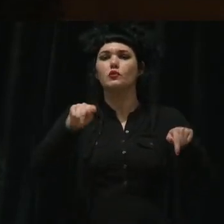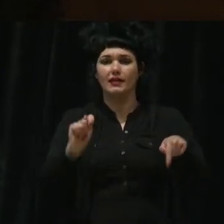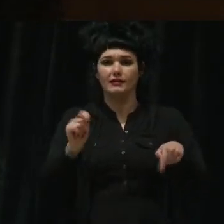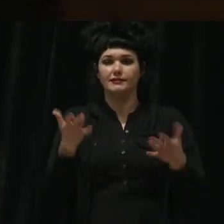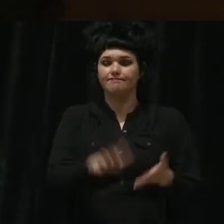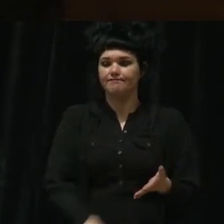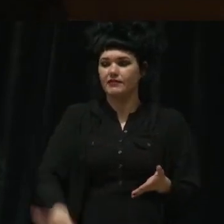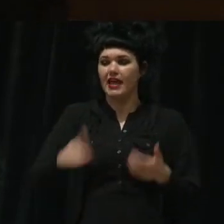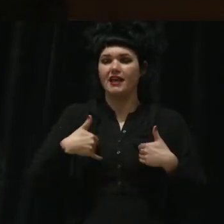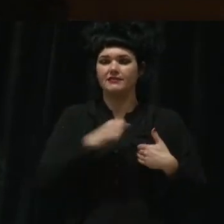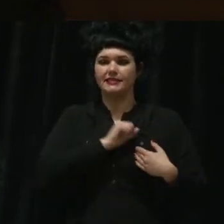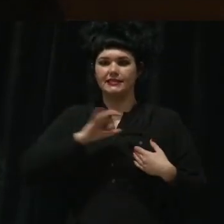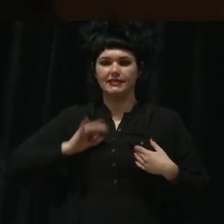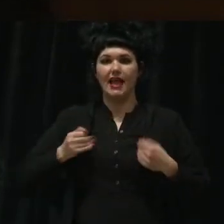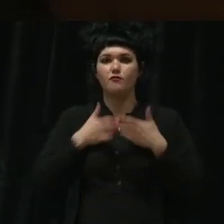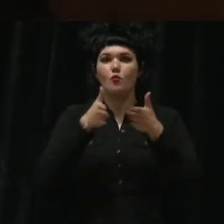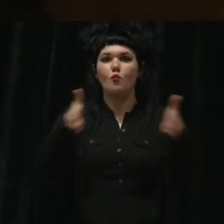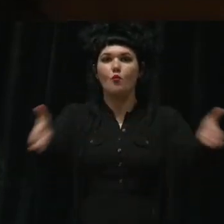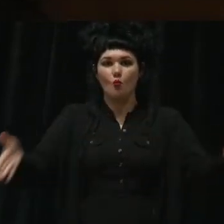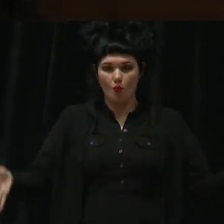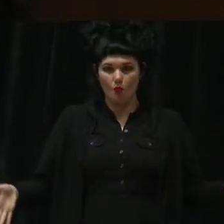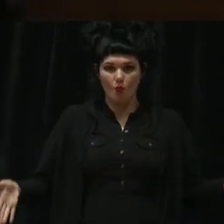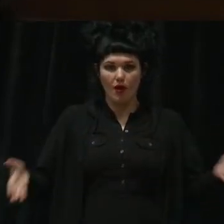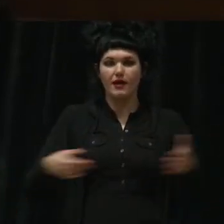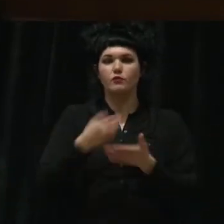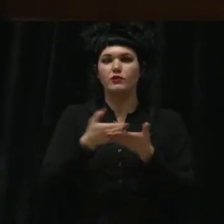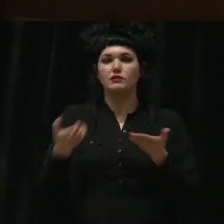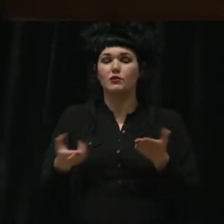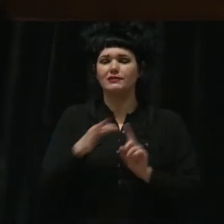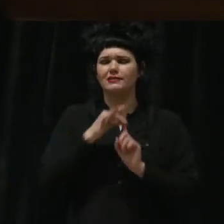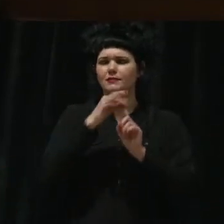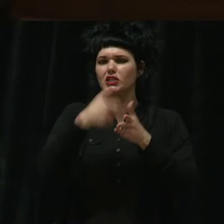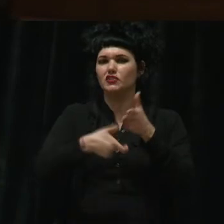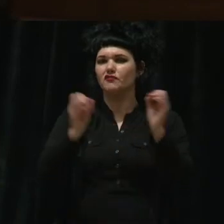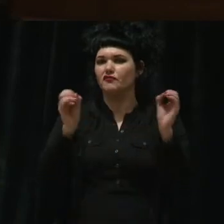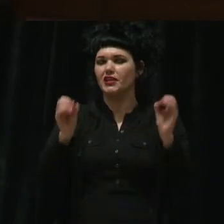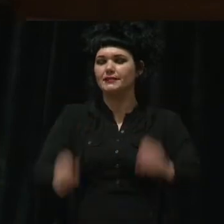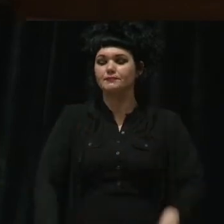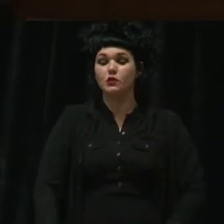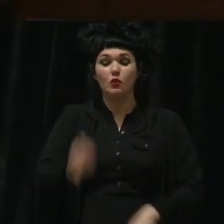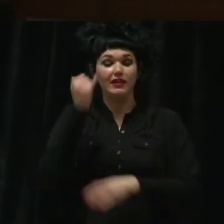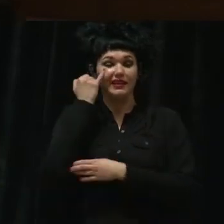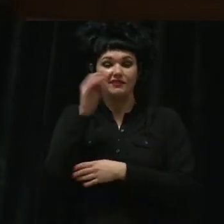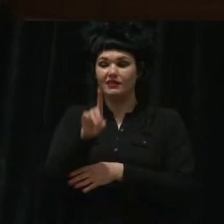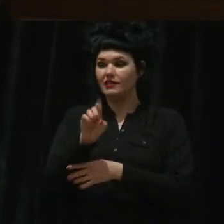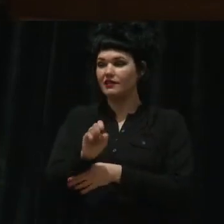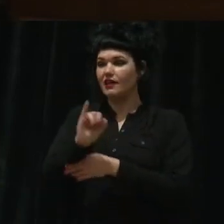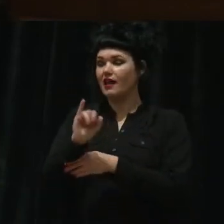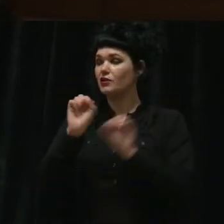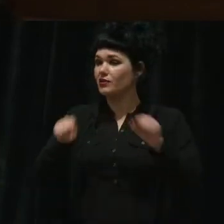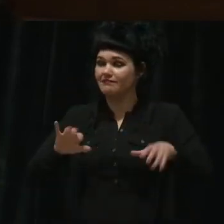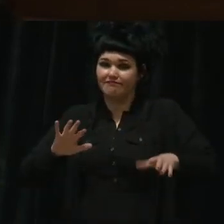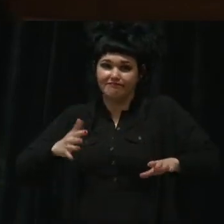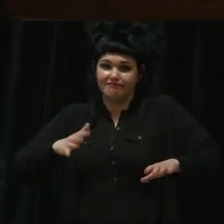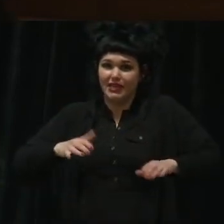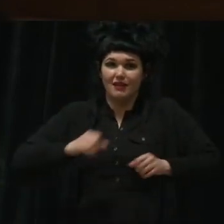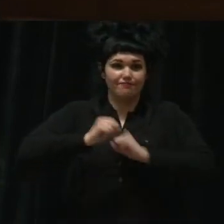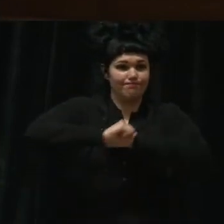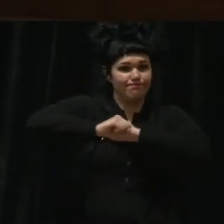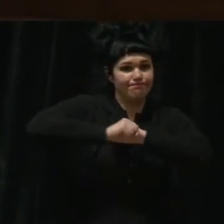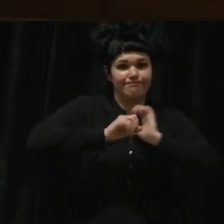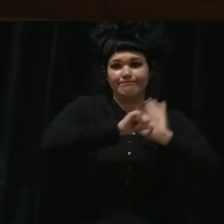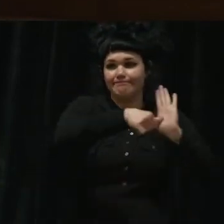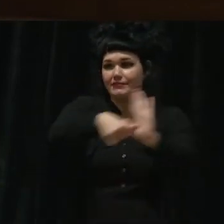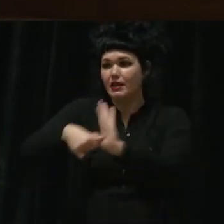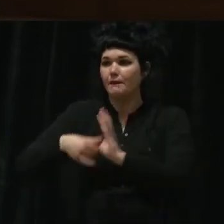staff-wide resources, especially for free. So if there was a way for DEI to kind of display that even more, and they